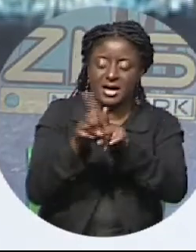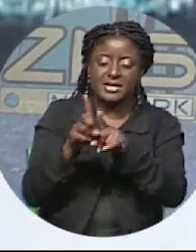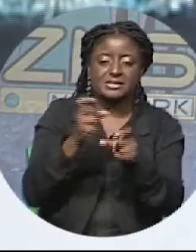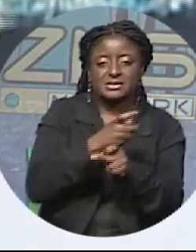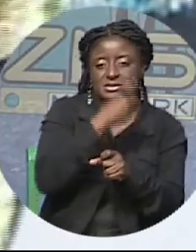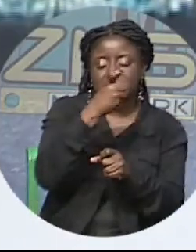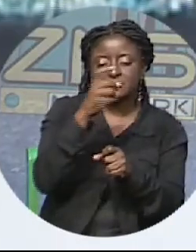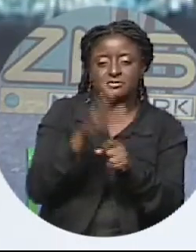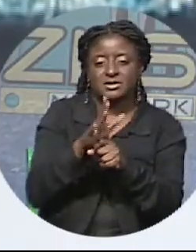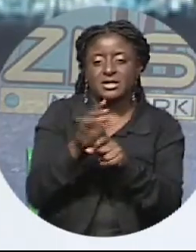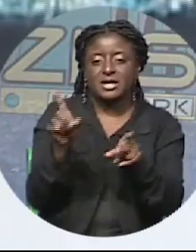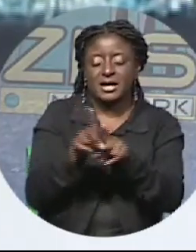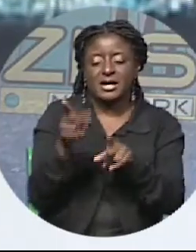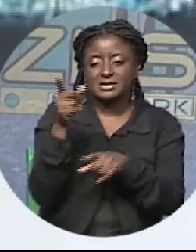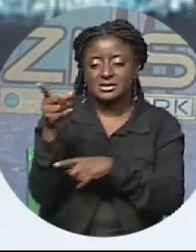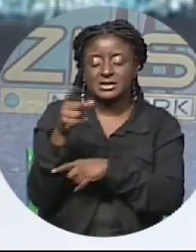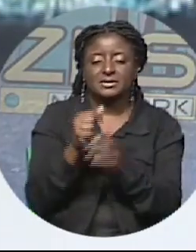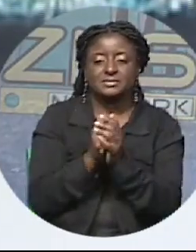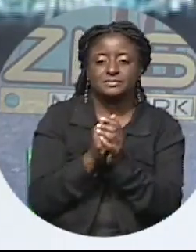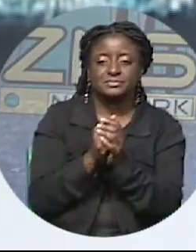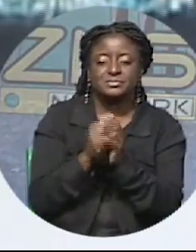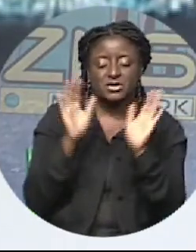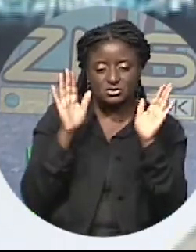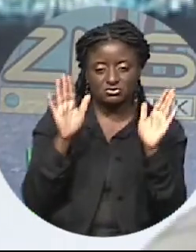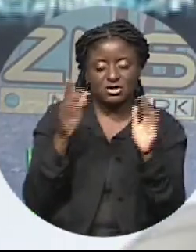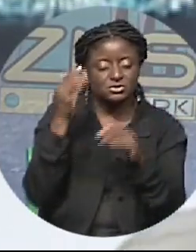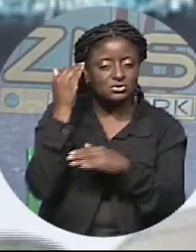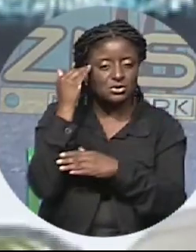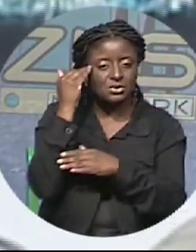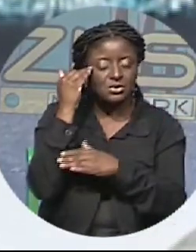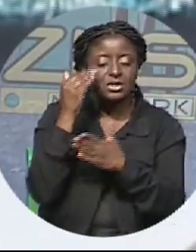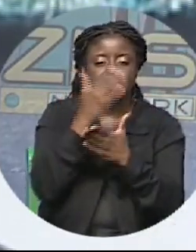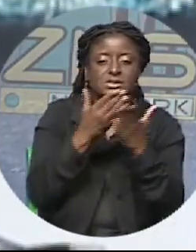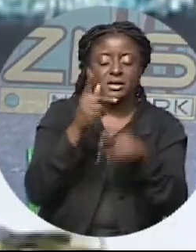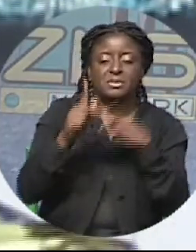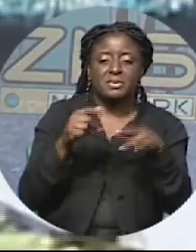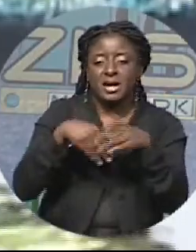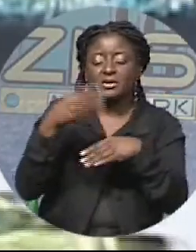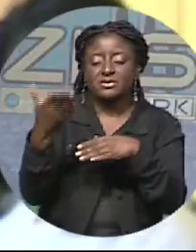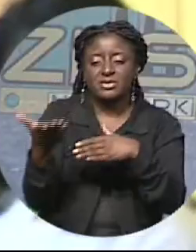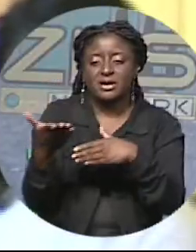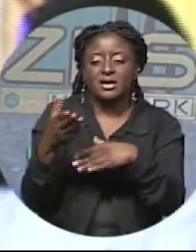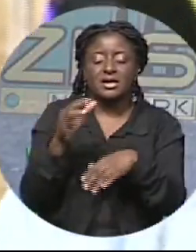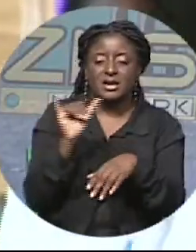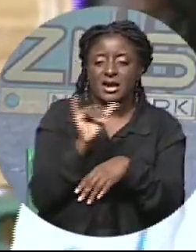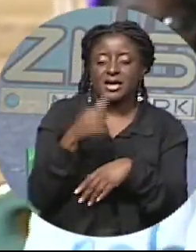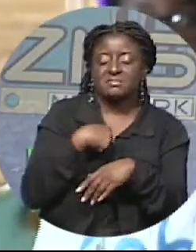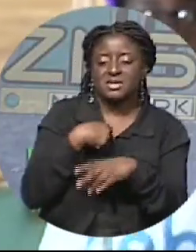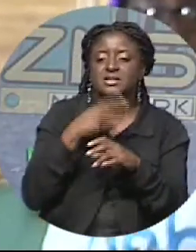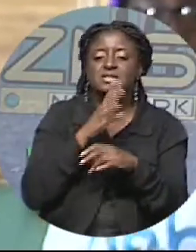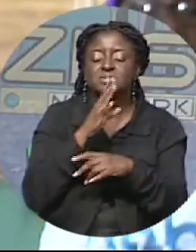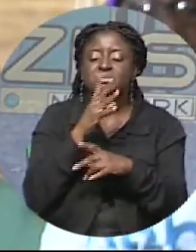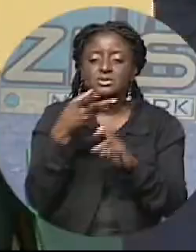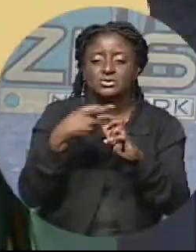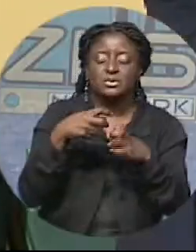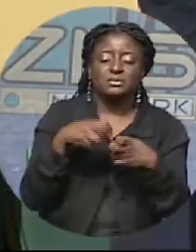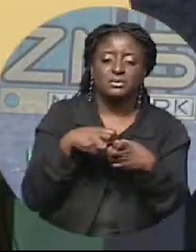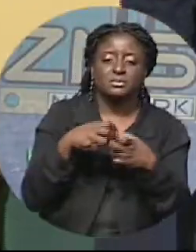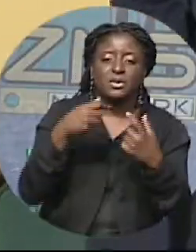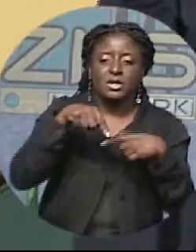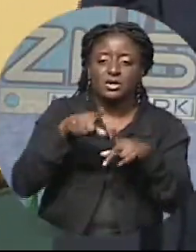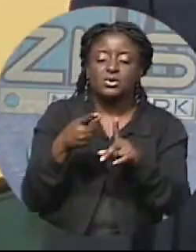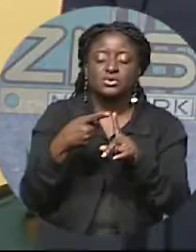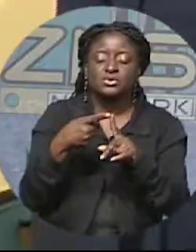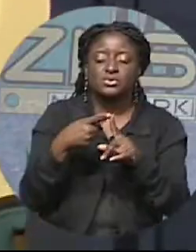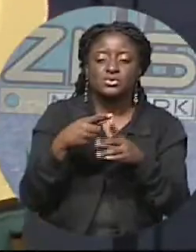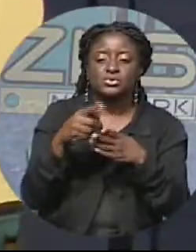it's just great to know some people out there like me, I'm not the only one. When Charles heads to Washington, D.C. later